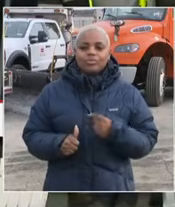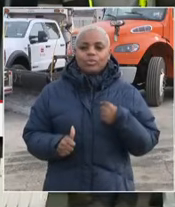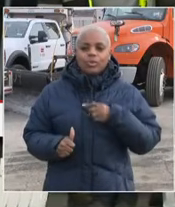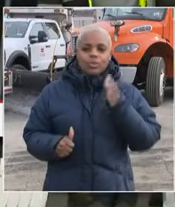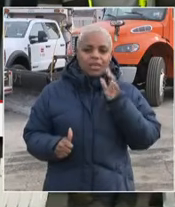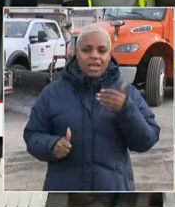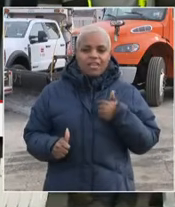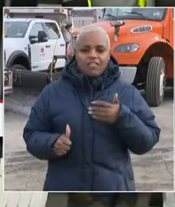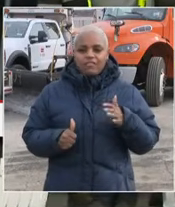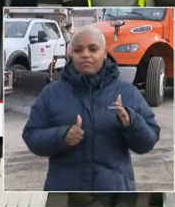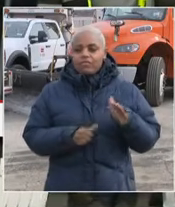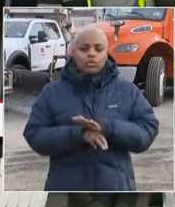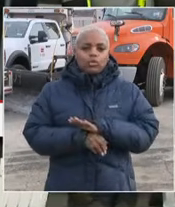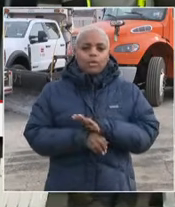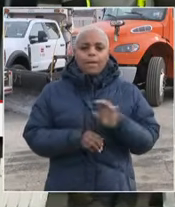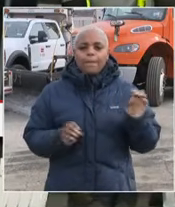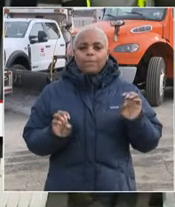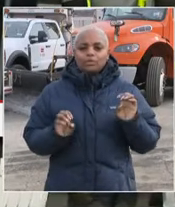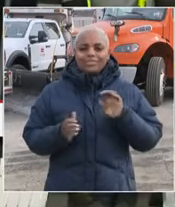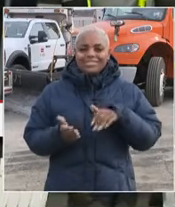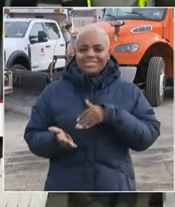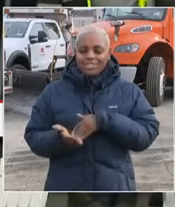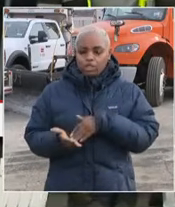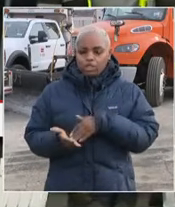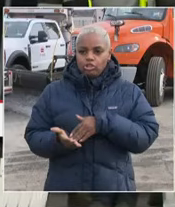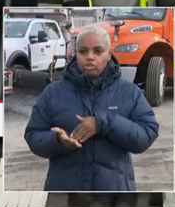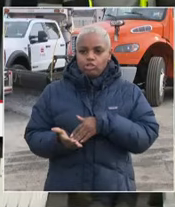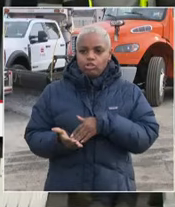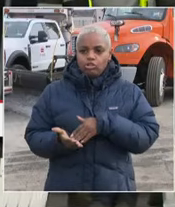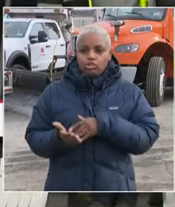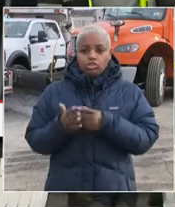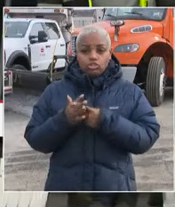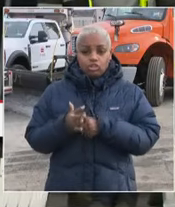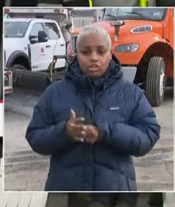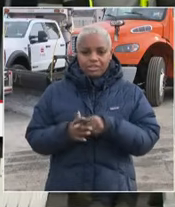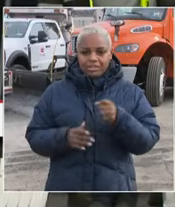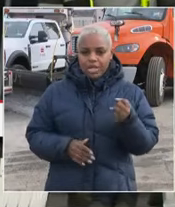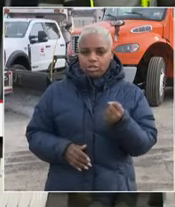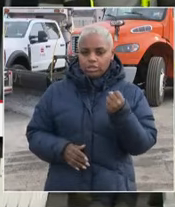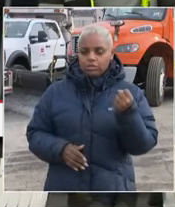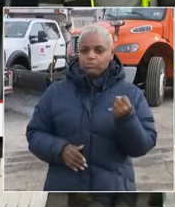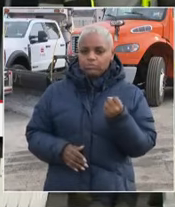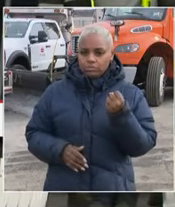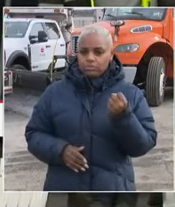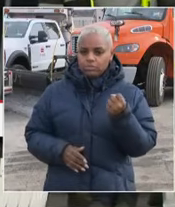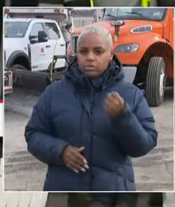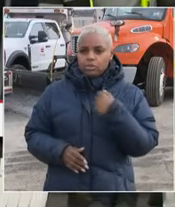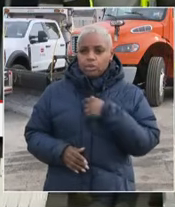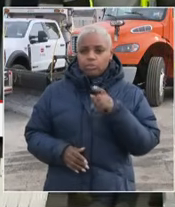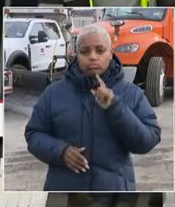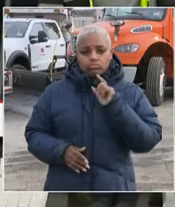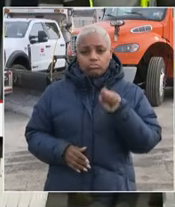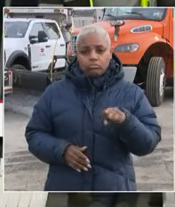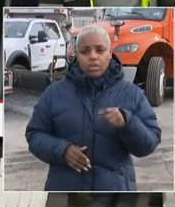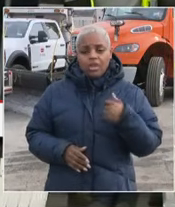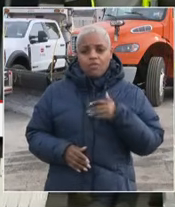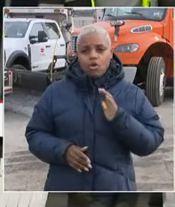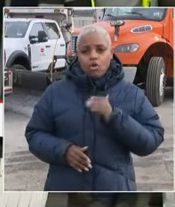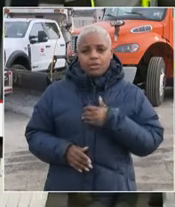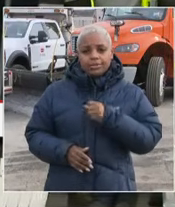Center activation starting on Saturday. We actually have, for the first time, staff embedded at DPW, so I want to thank